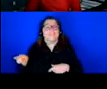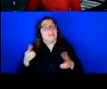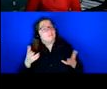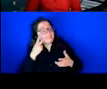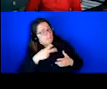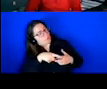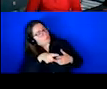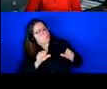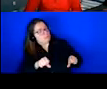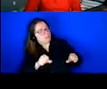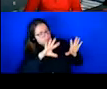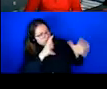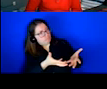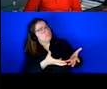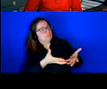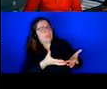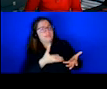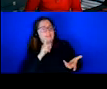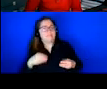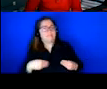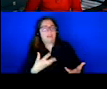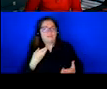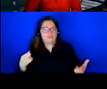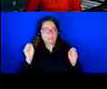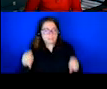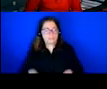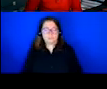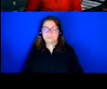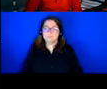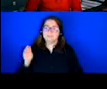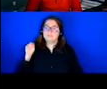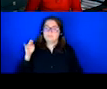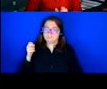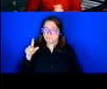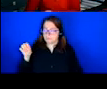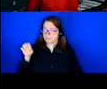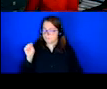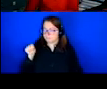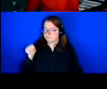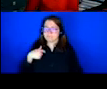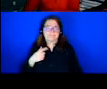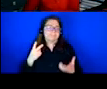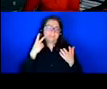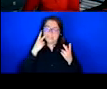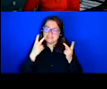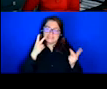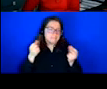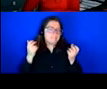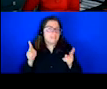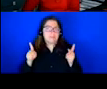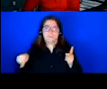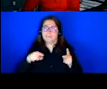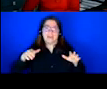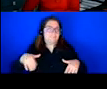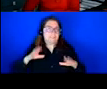connect you to some of those resources. Yeah. And just, I come across a lot of people who haven't looked for a job in